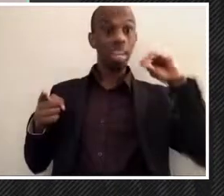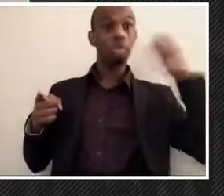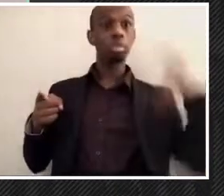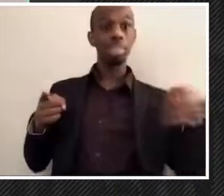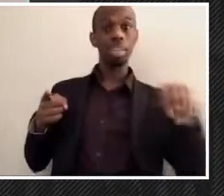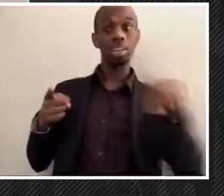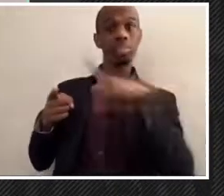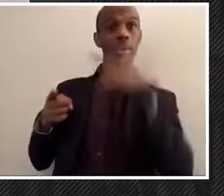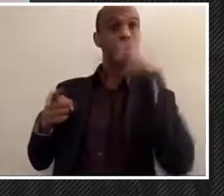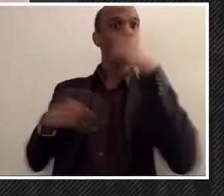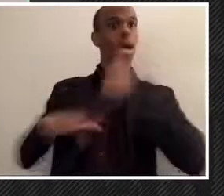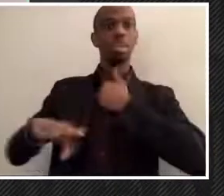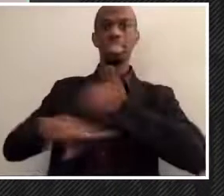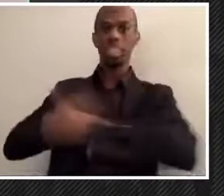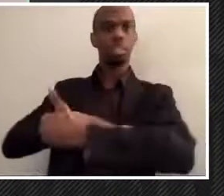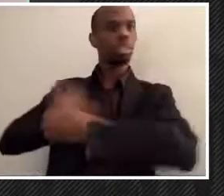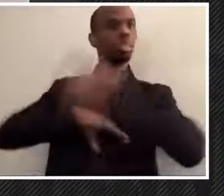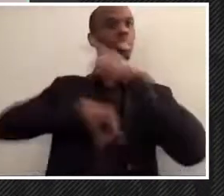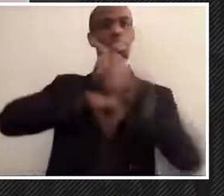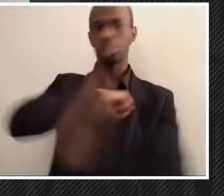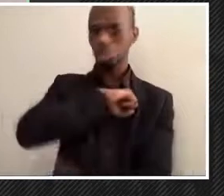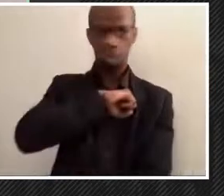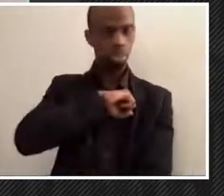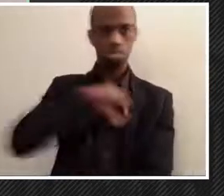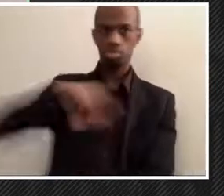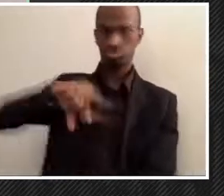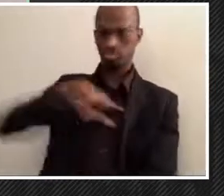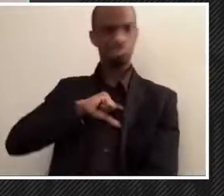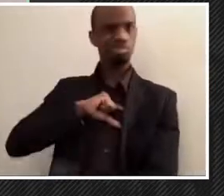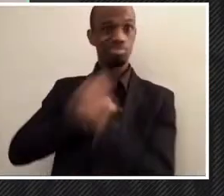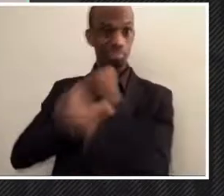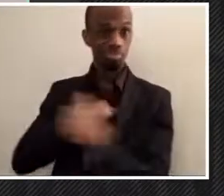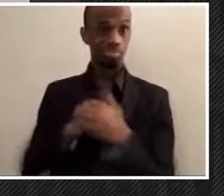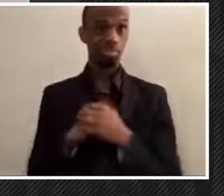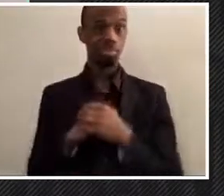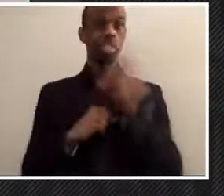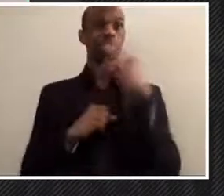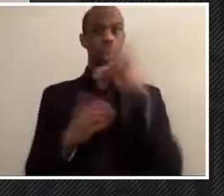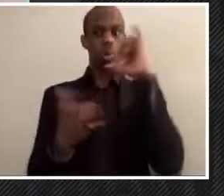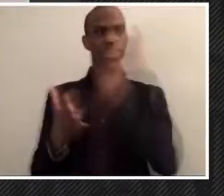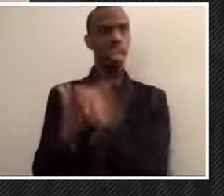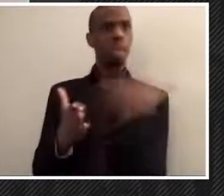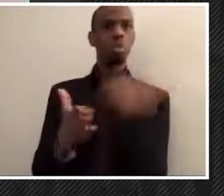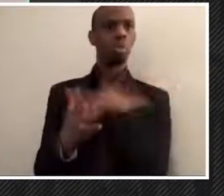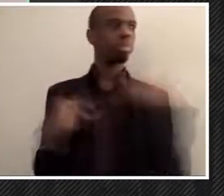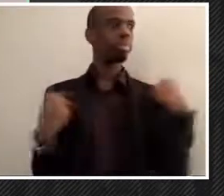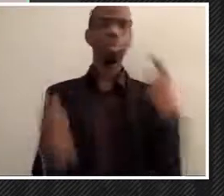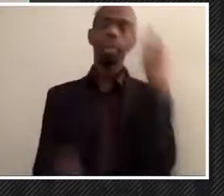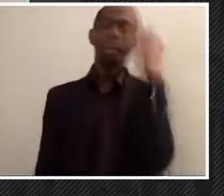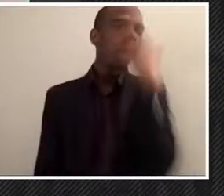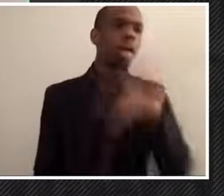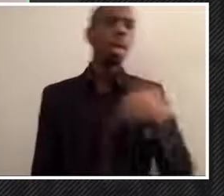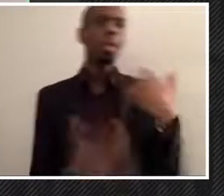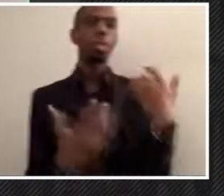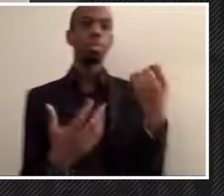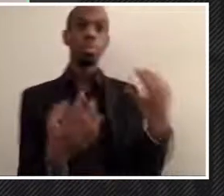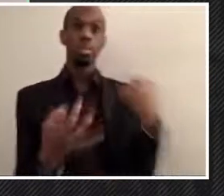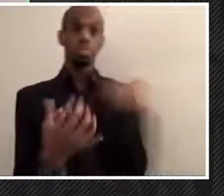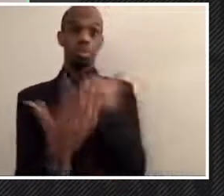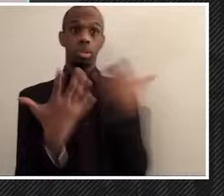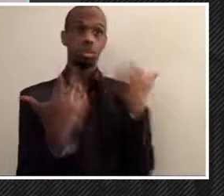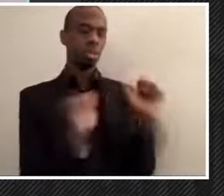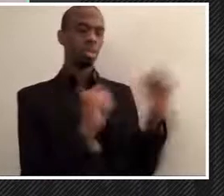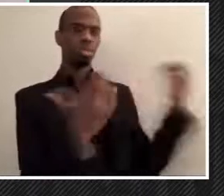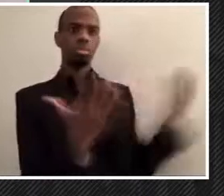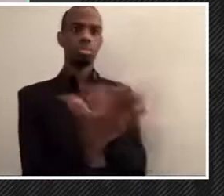a complete voting block that we have overlooked. You know, if we're looking to coalesce the Black vote, we don't have to look any further